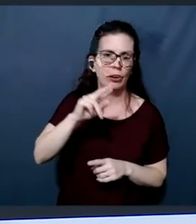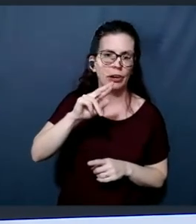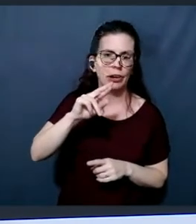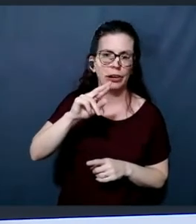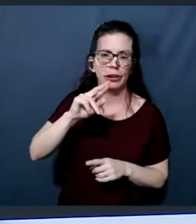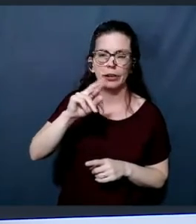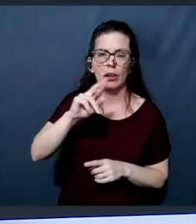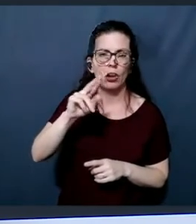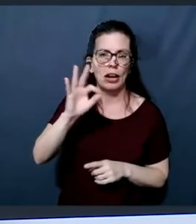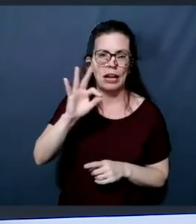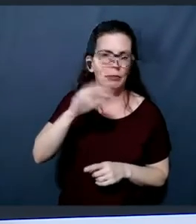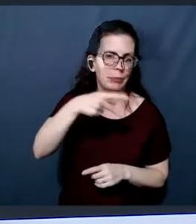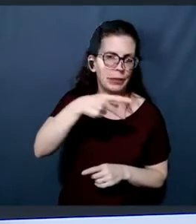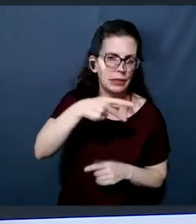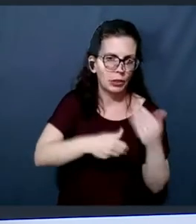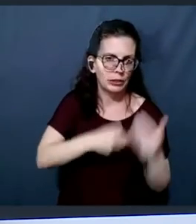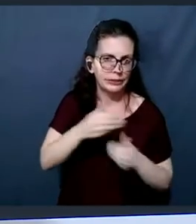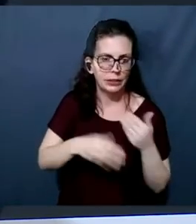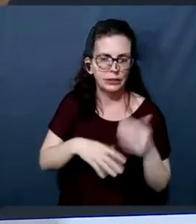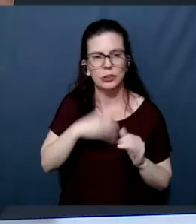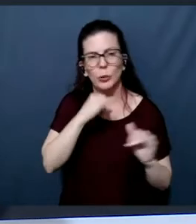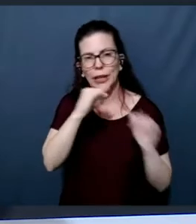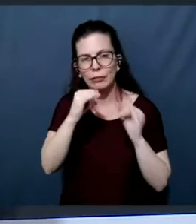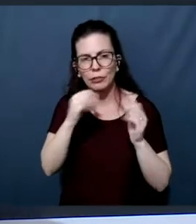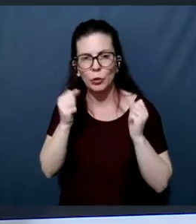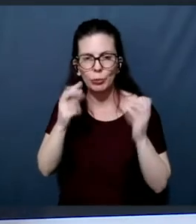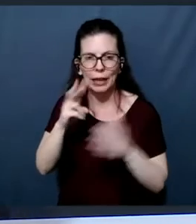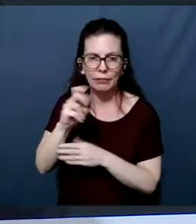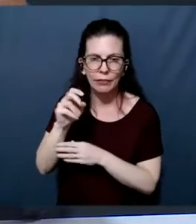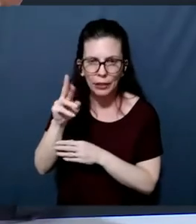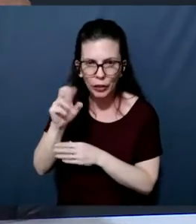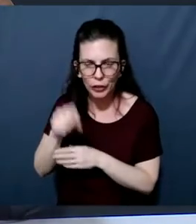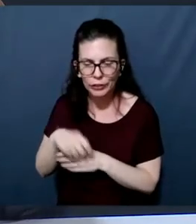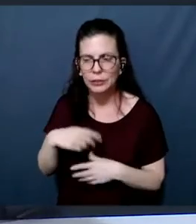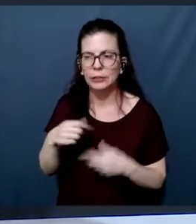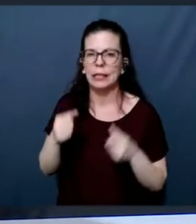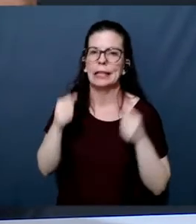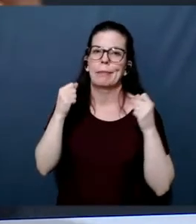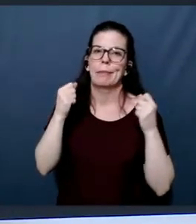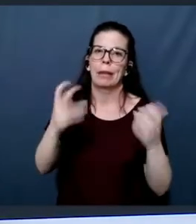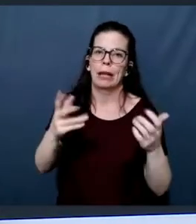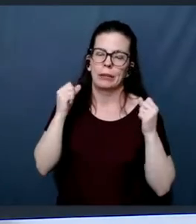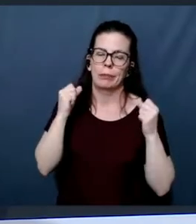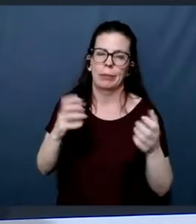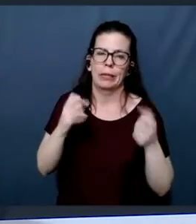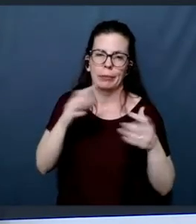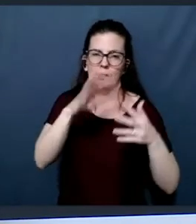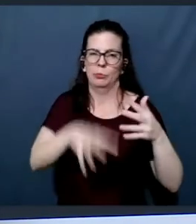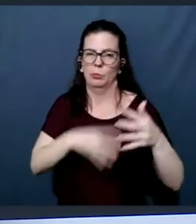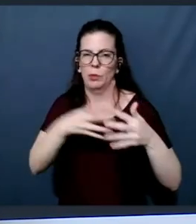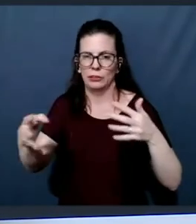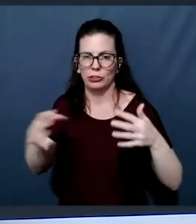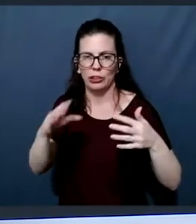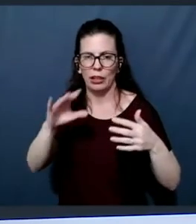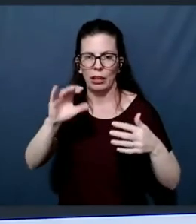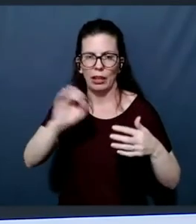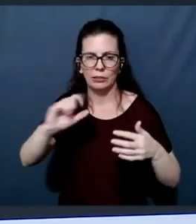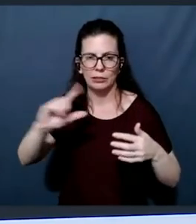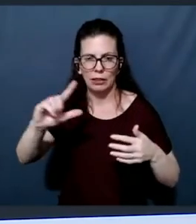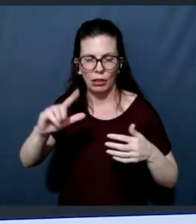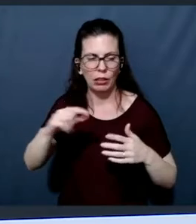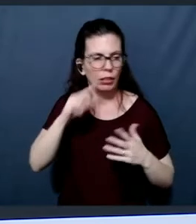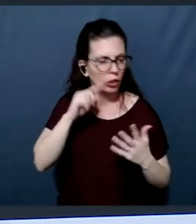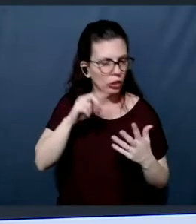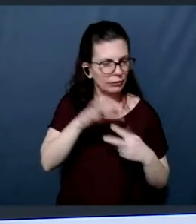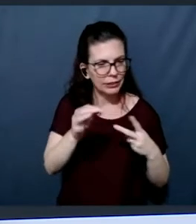interview lots of vendors. You'll go through hundreds of spreadsheets on Excel, looking at features and functions. Then you'll